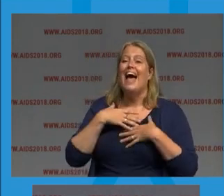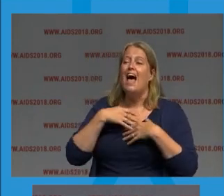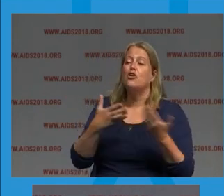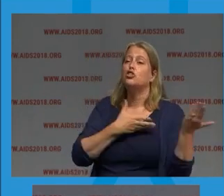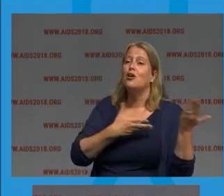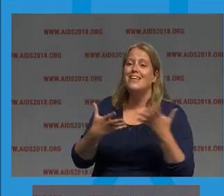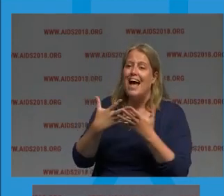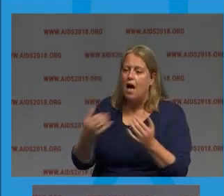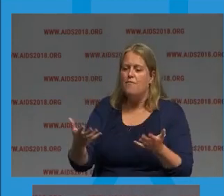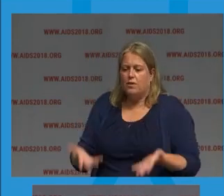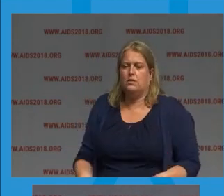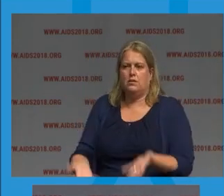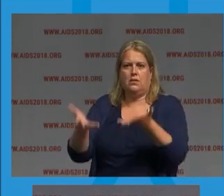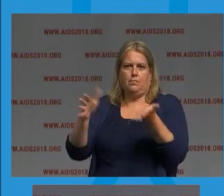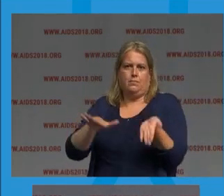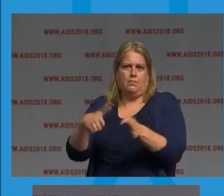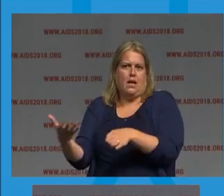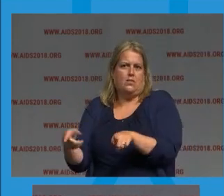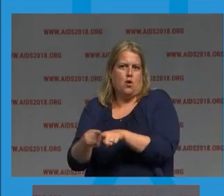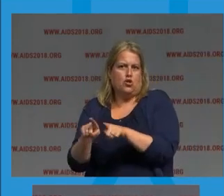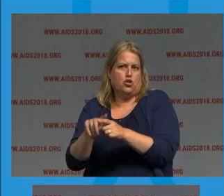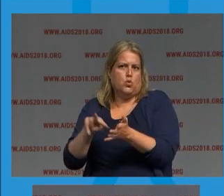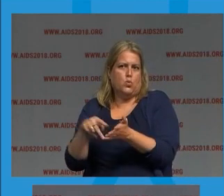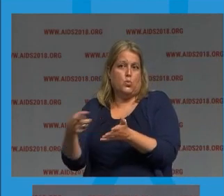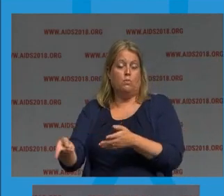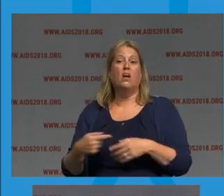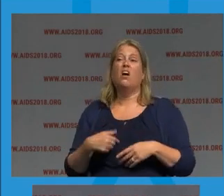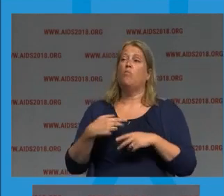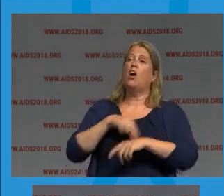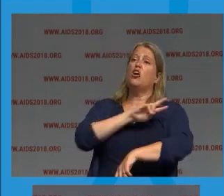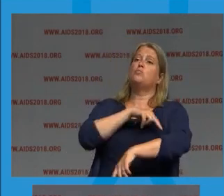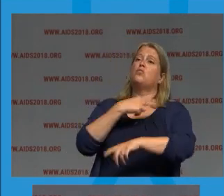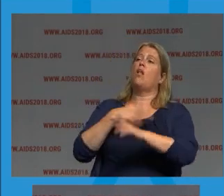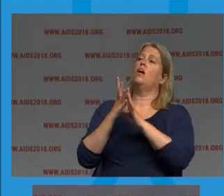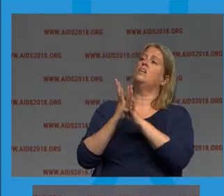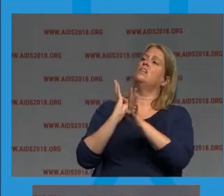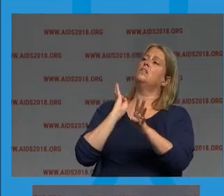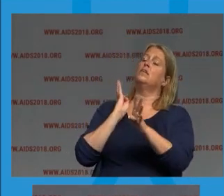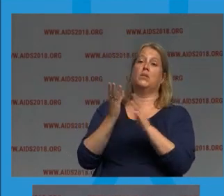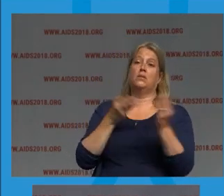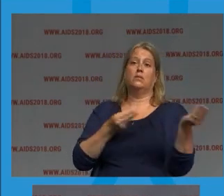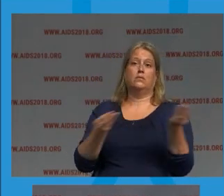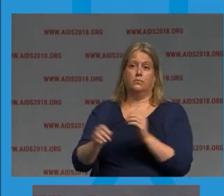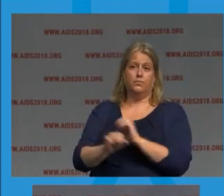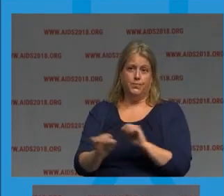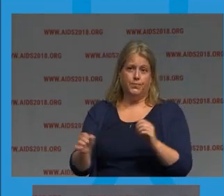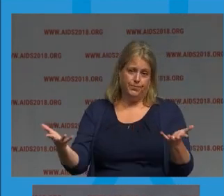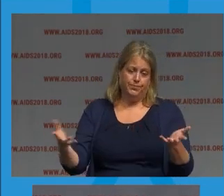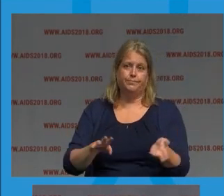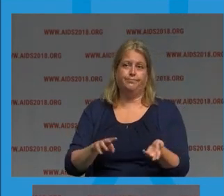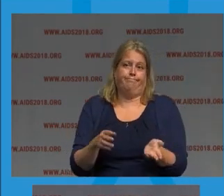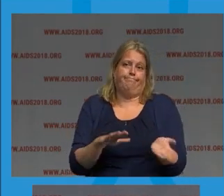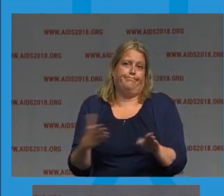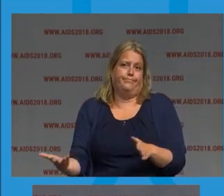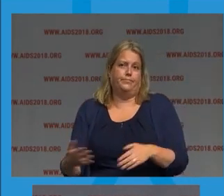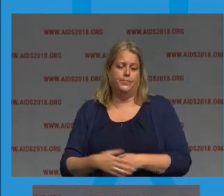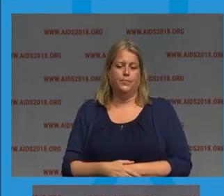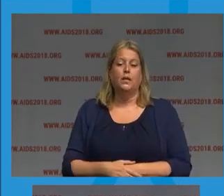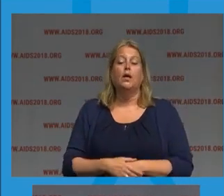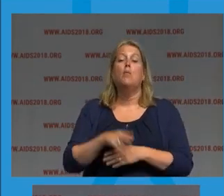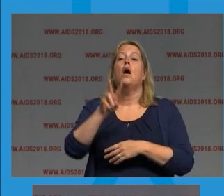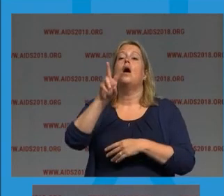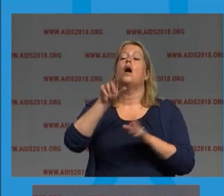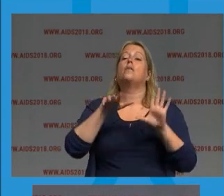people waiting outside of a hospital for any health services. But in the context of Venezuela and Latin America, there actually was